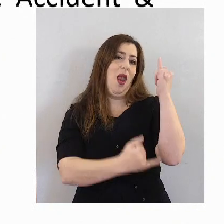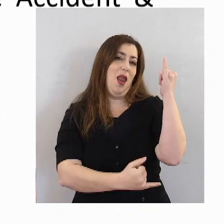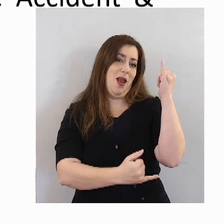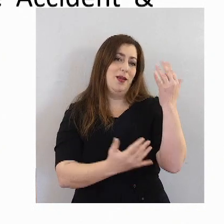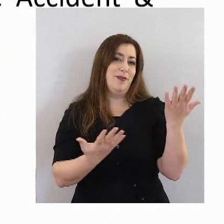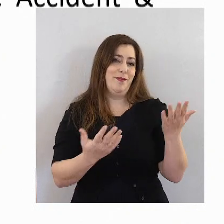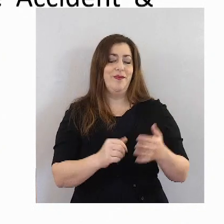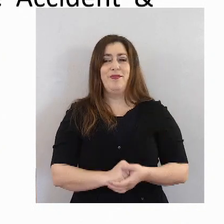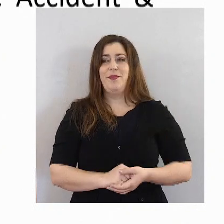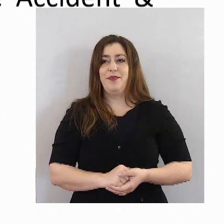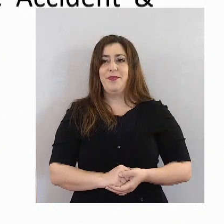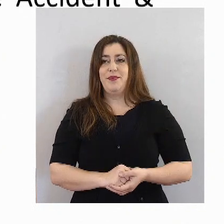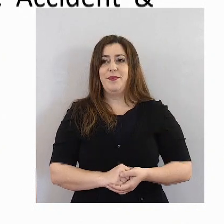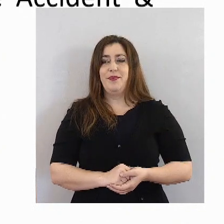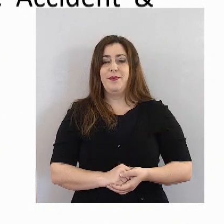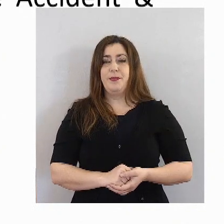in order